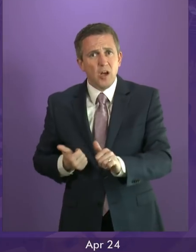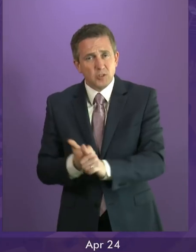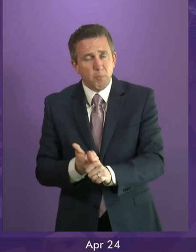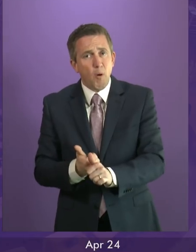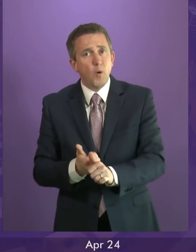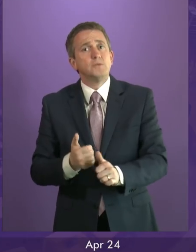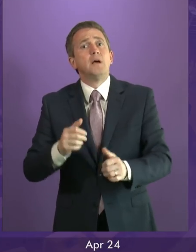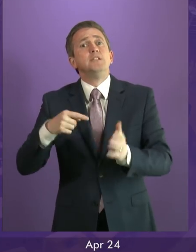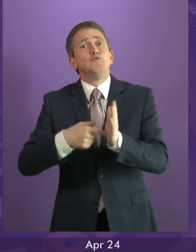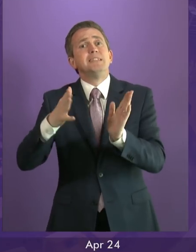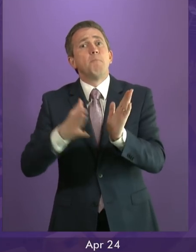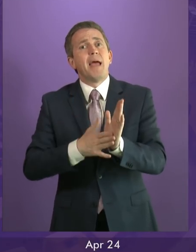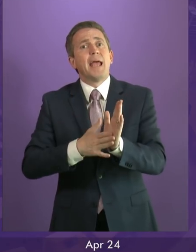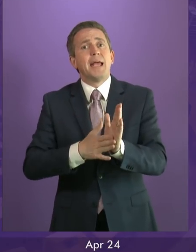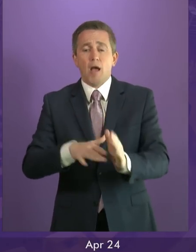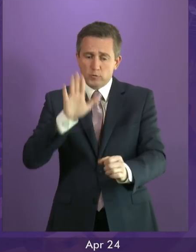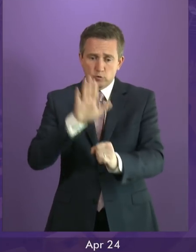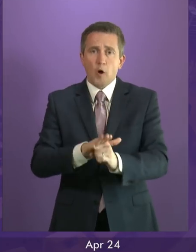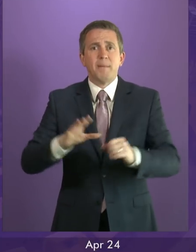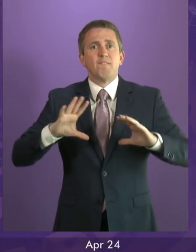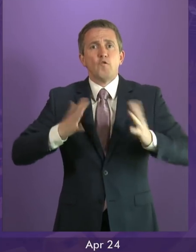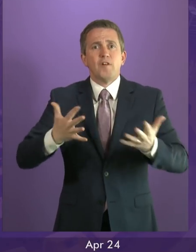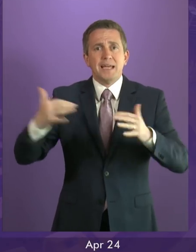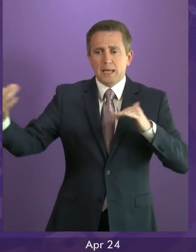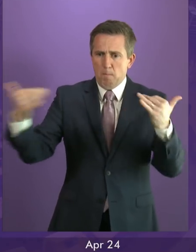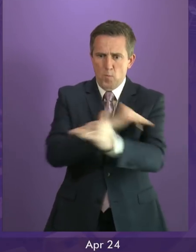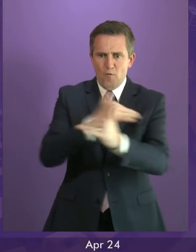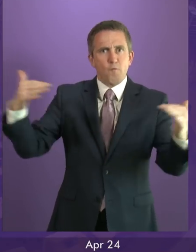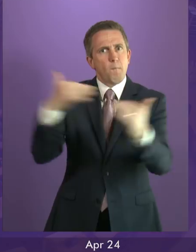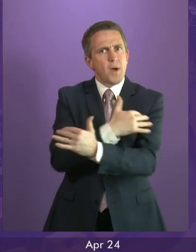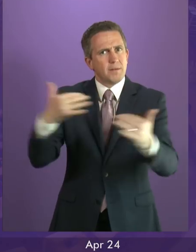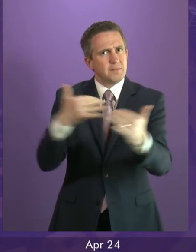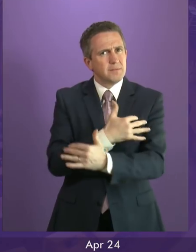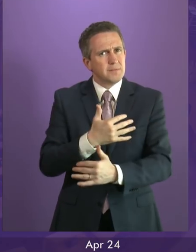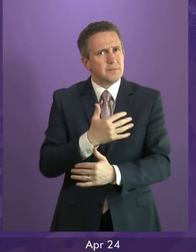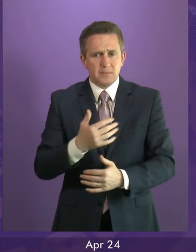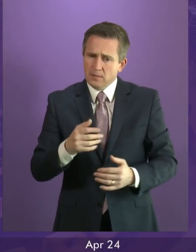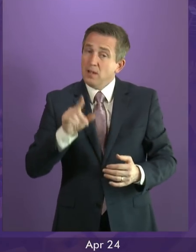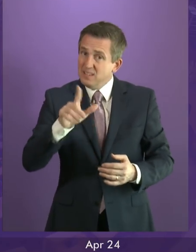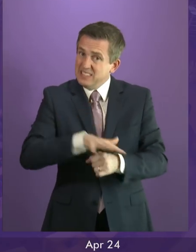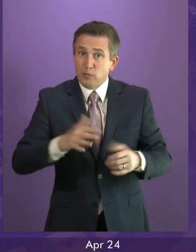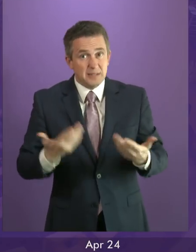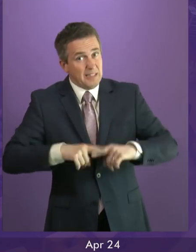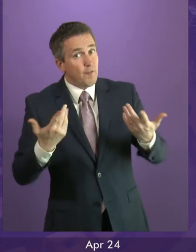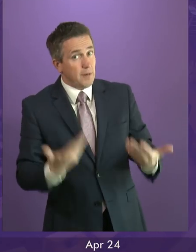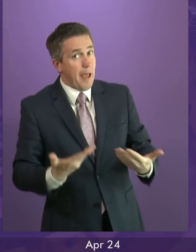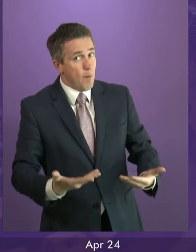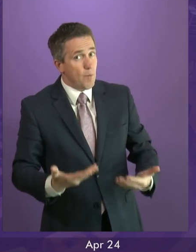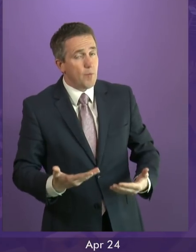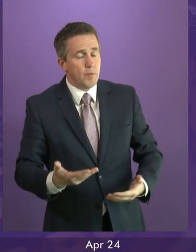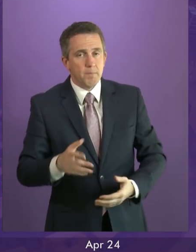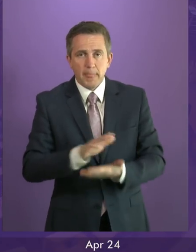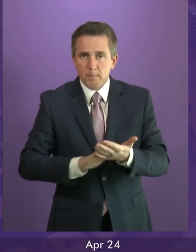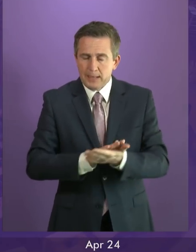free movement. That will send our population into decline. We are in different circumstances. That's why we have to look